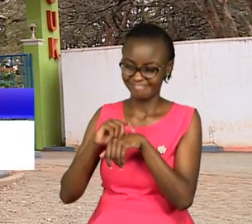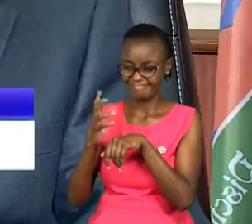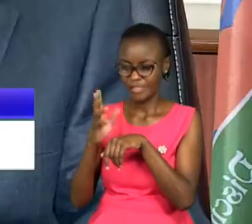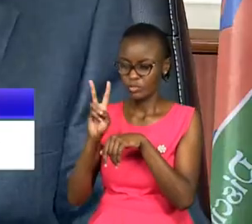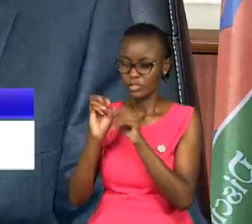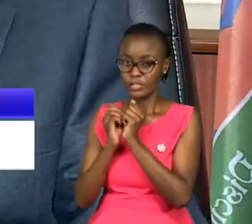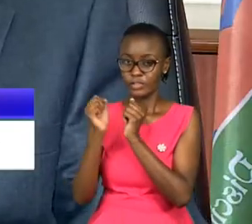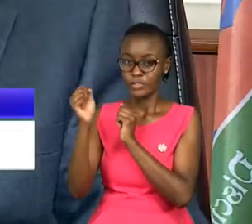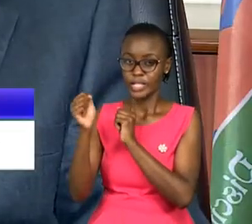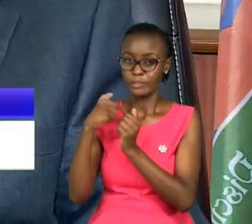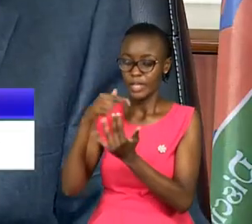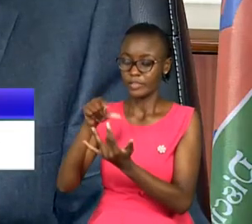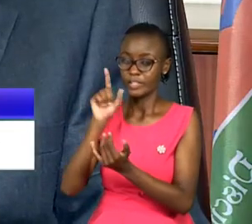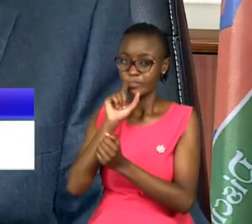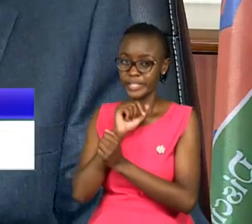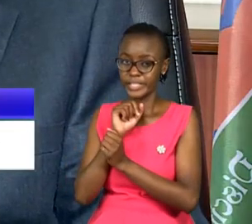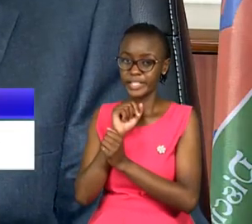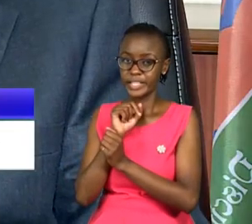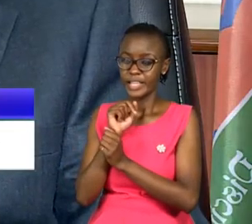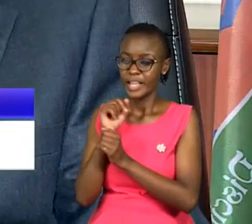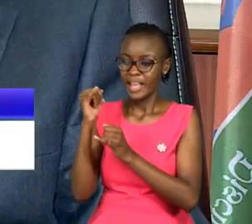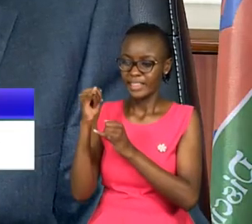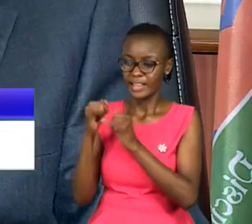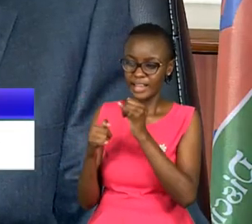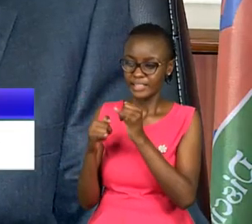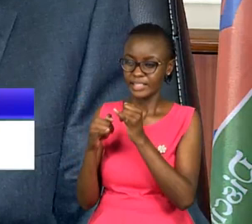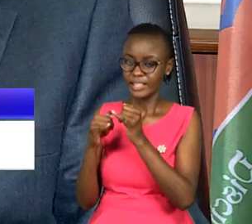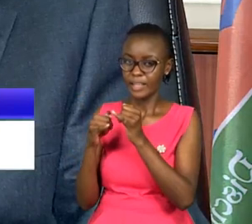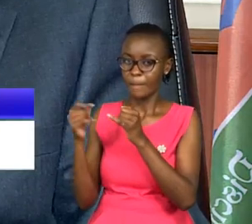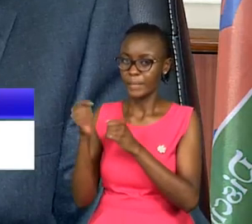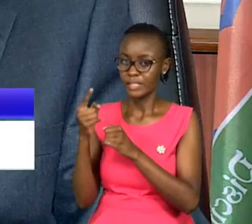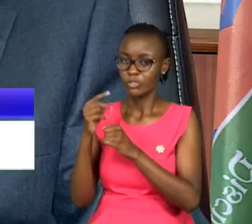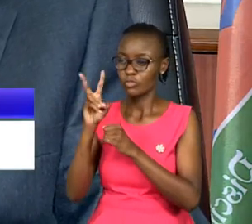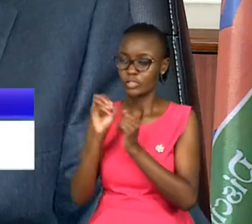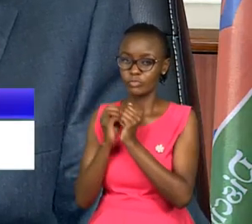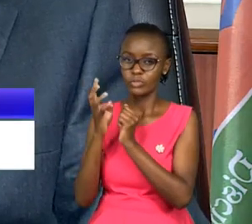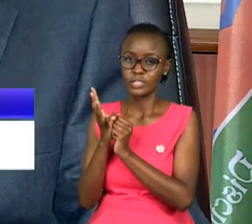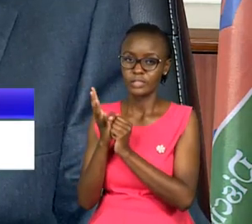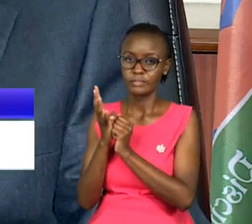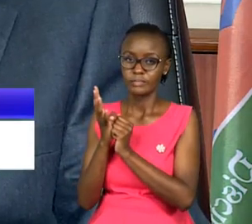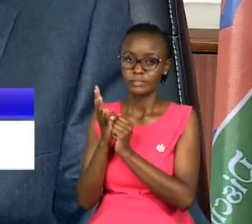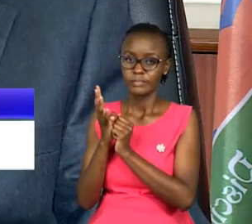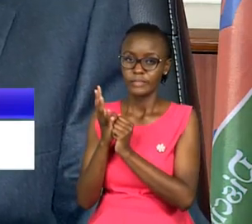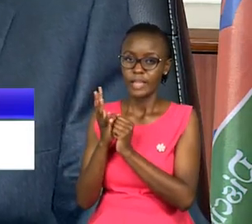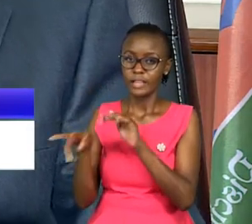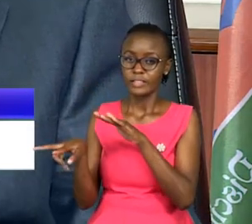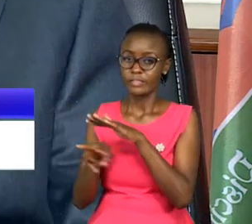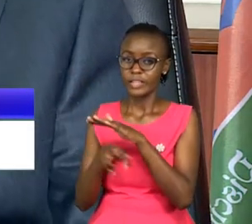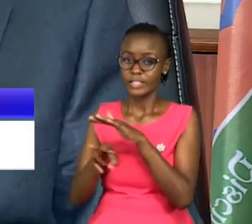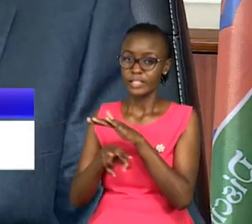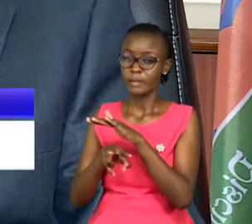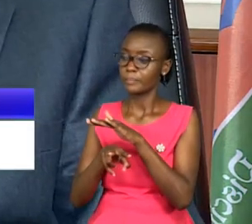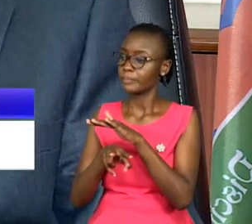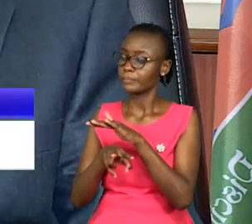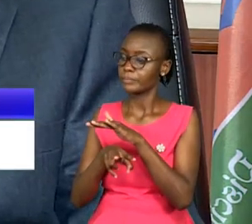2015. Actually, I was appointed at the end of 2014, but I reported in January 2015 as a deputy principal academic